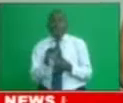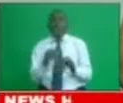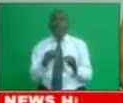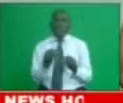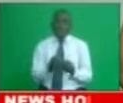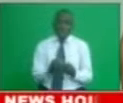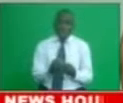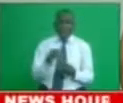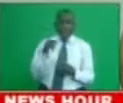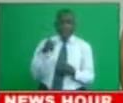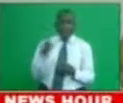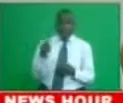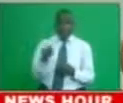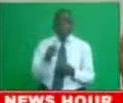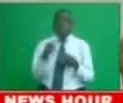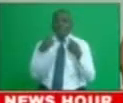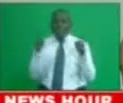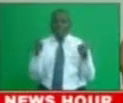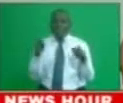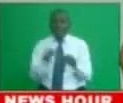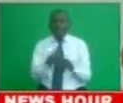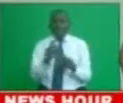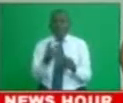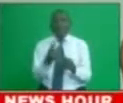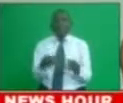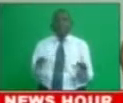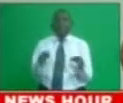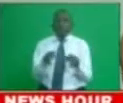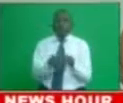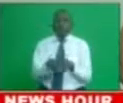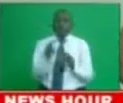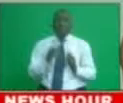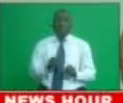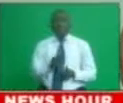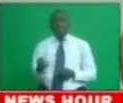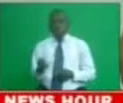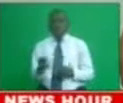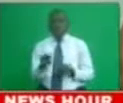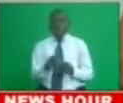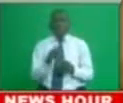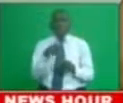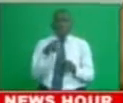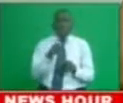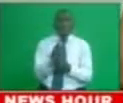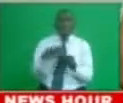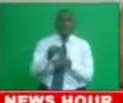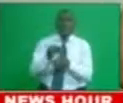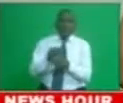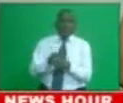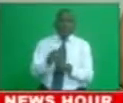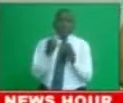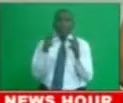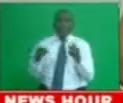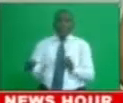organization. Major Albert Donchebe made the statement at the third conference of the Human Resource Practitioners Network of the